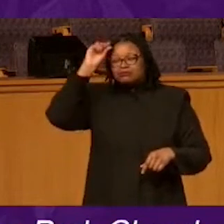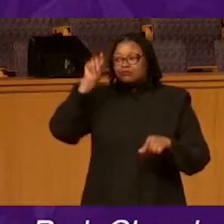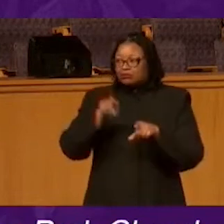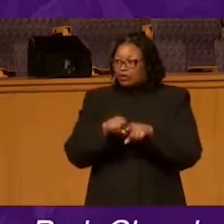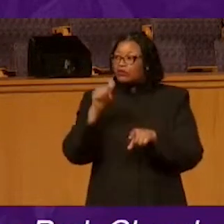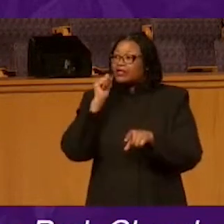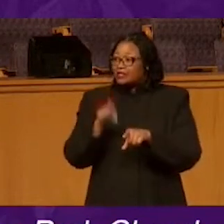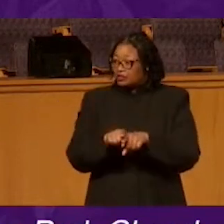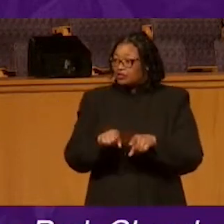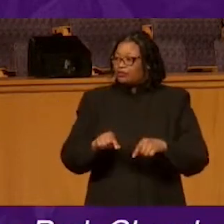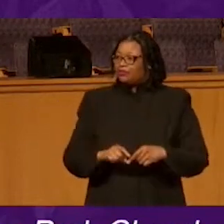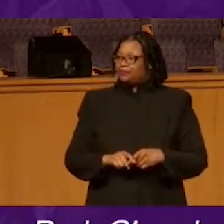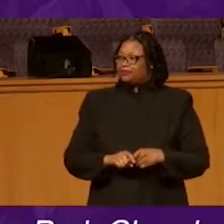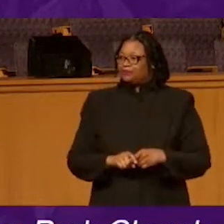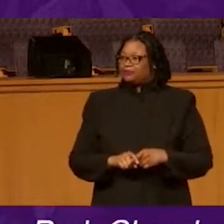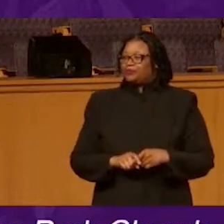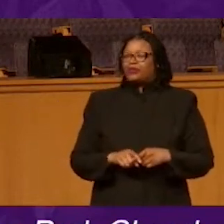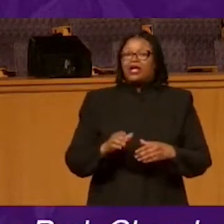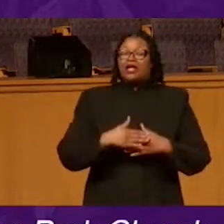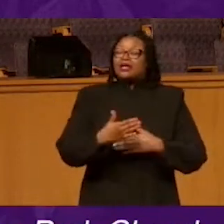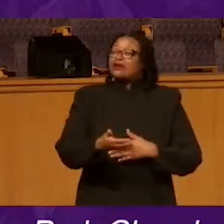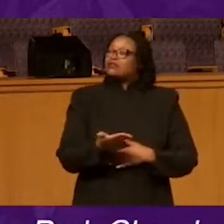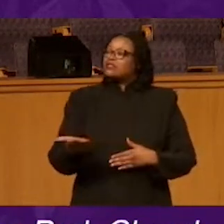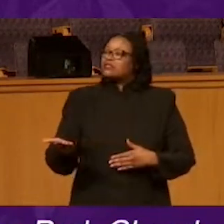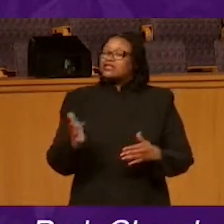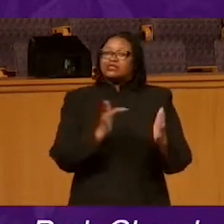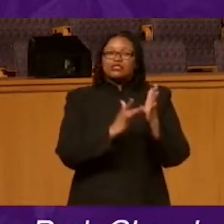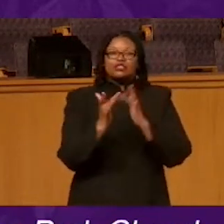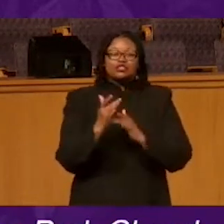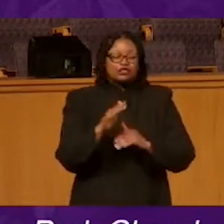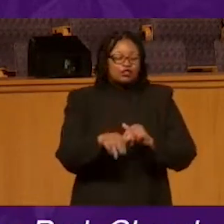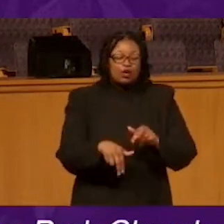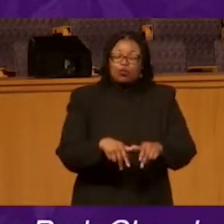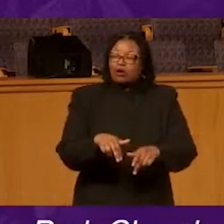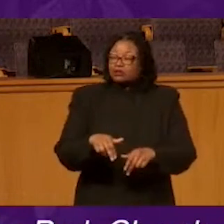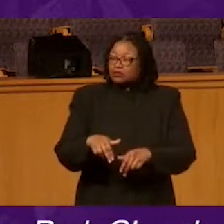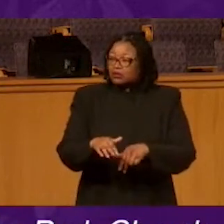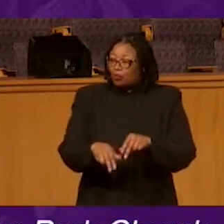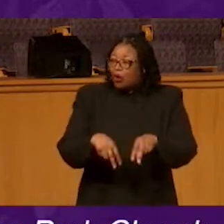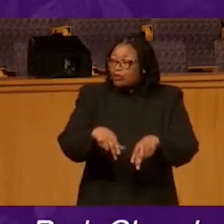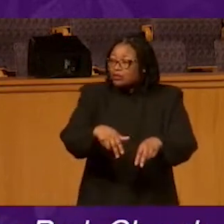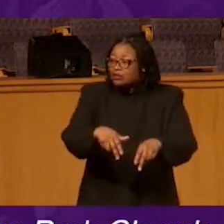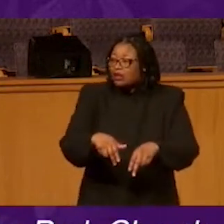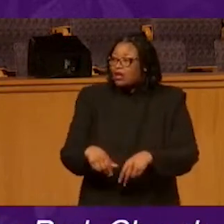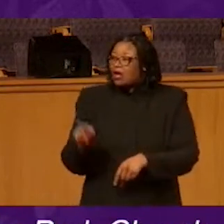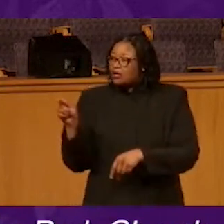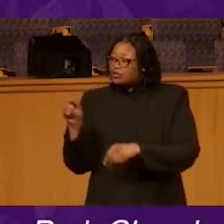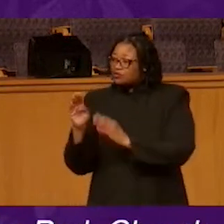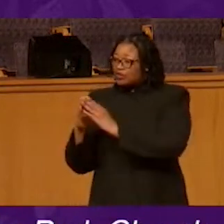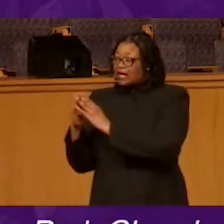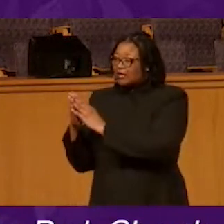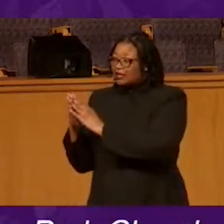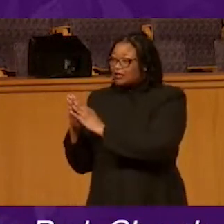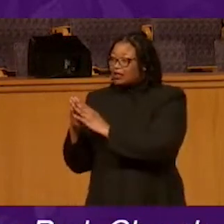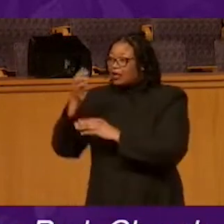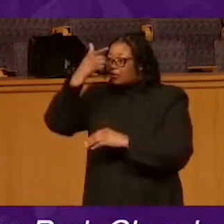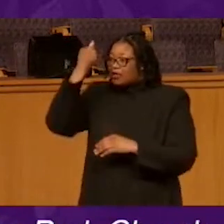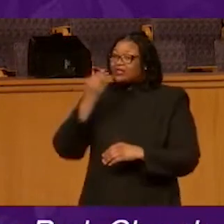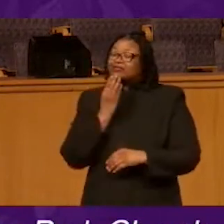mother." Then after these things, Jesus walked in Galilee, for he did not want to walk in Judea, because the Jews sought to kill